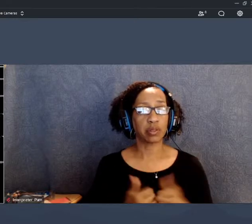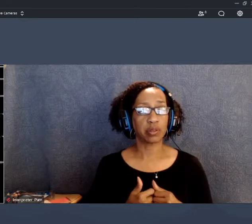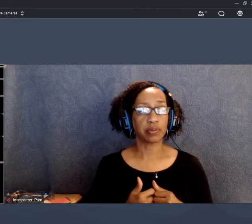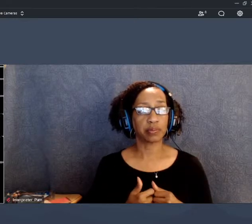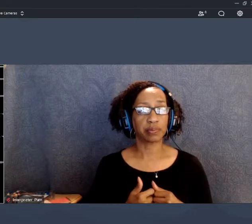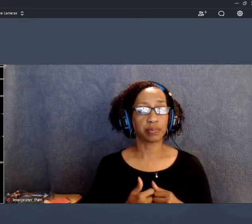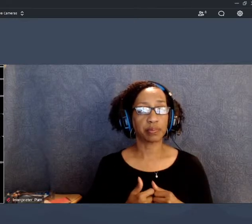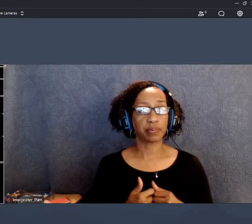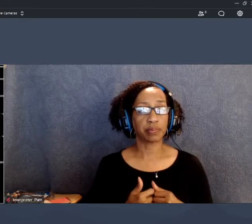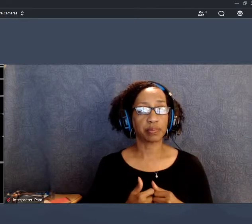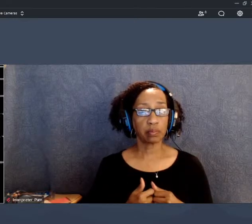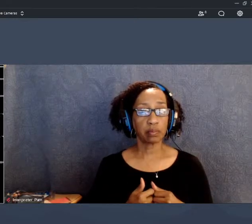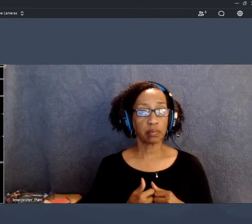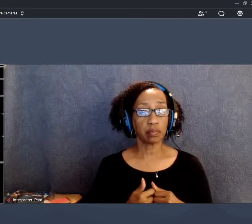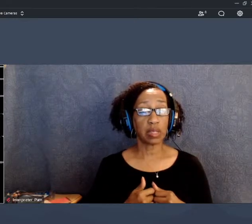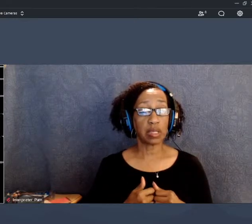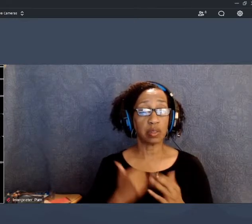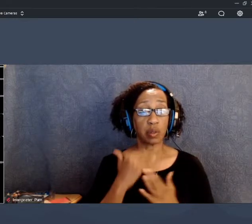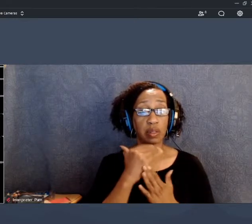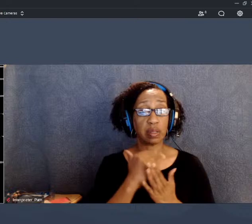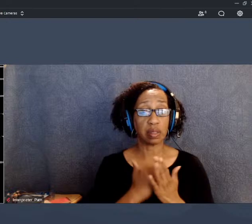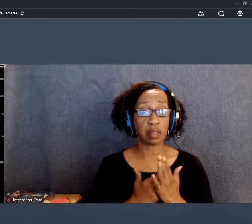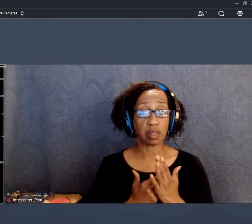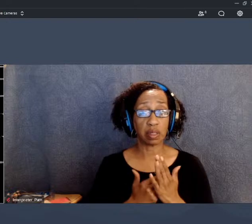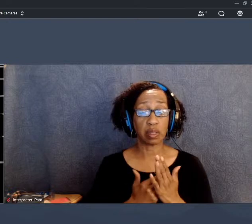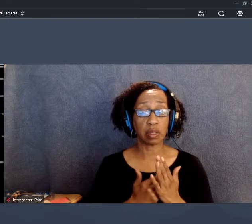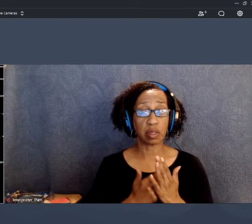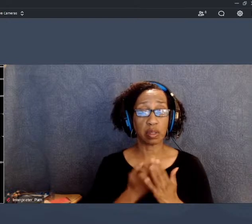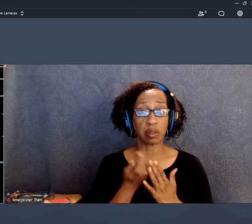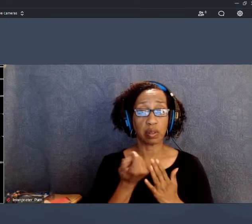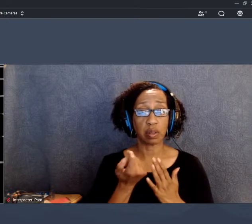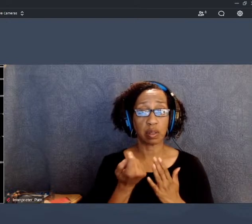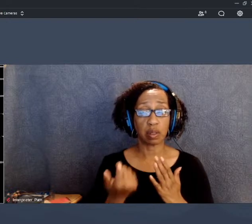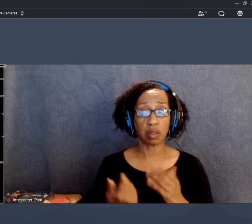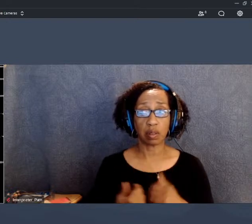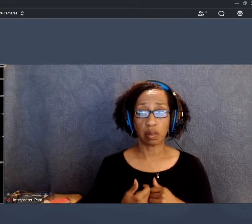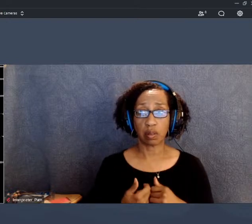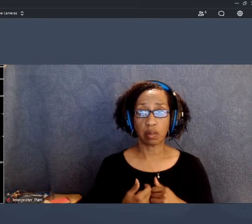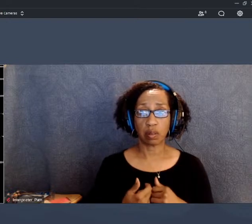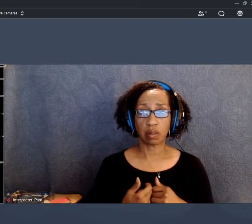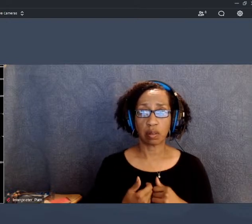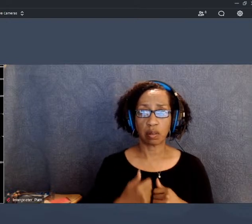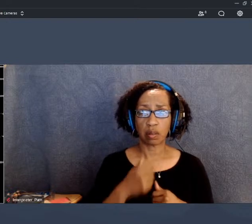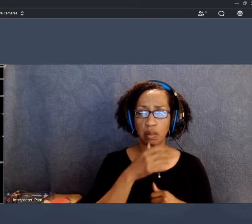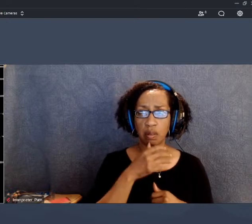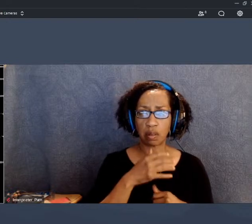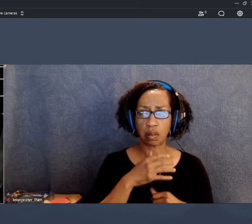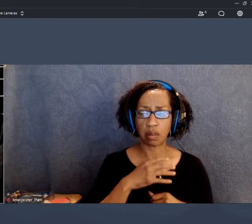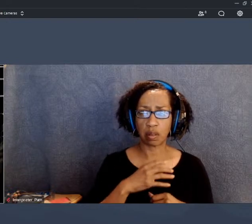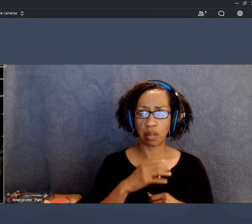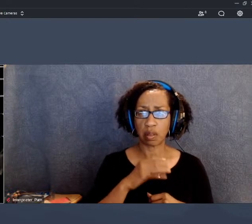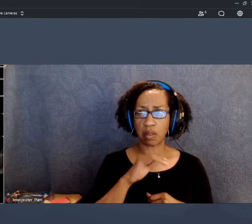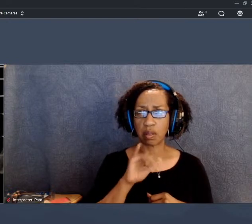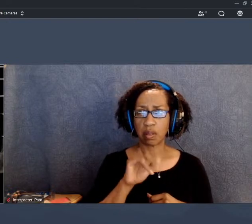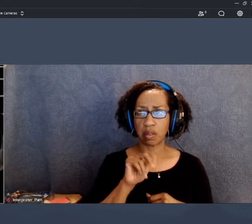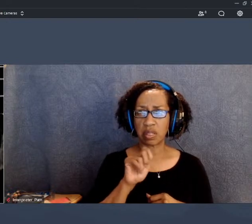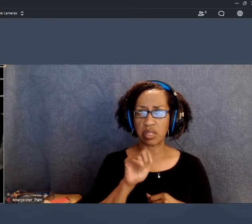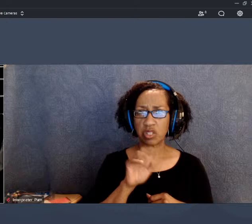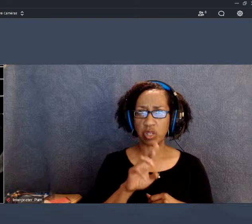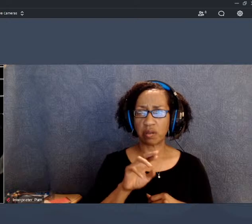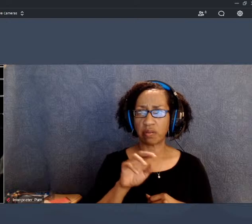That clears the queues. Ladies, are y'all Jennifer Amito and Anna Joy